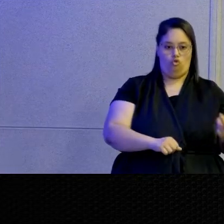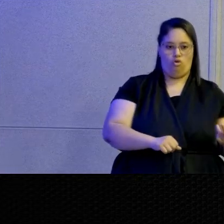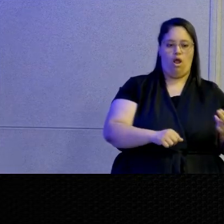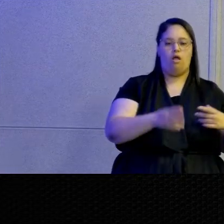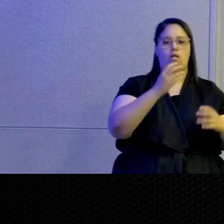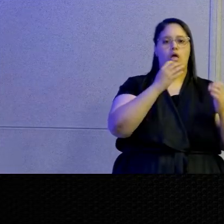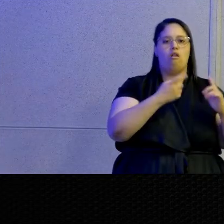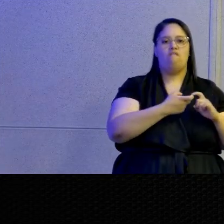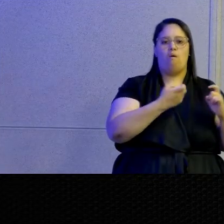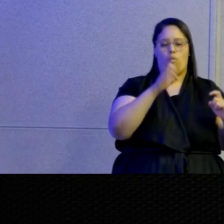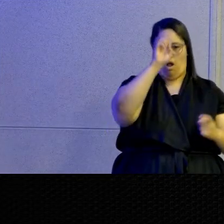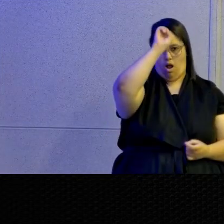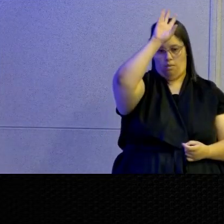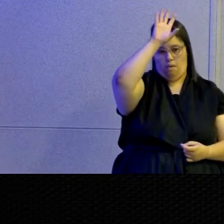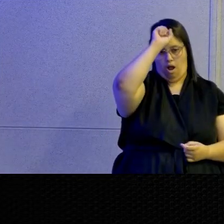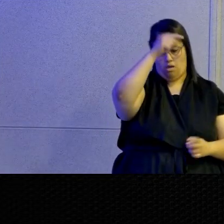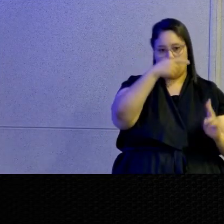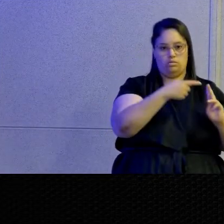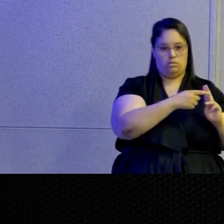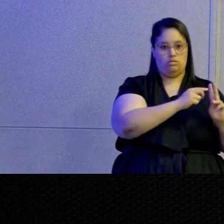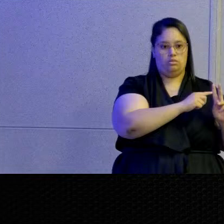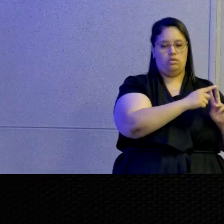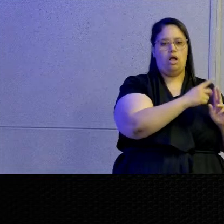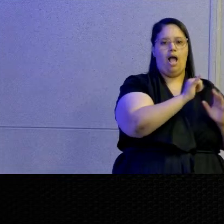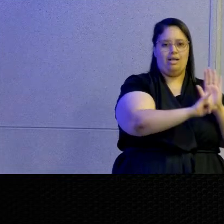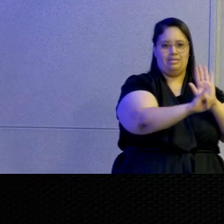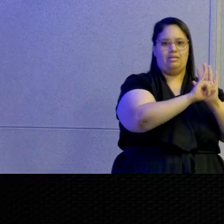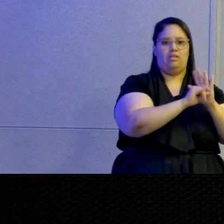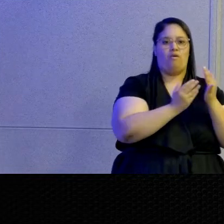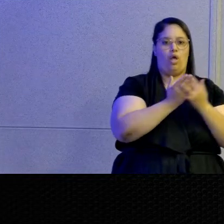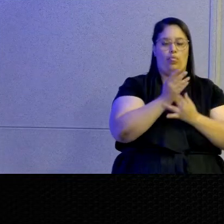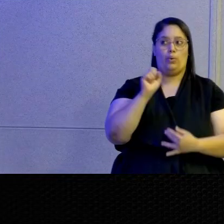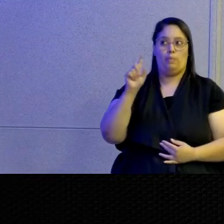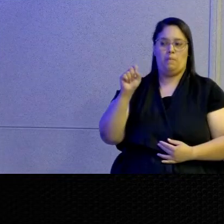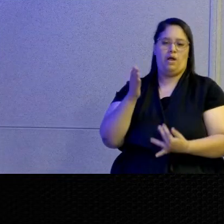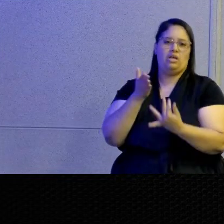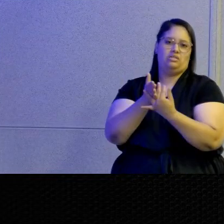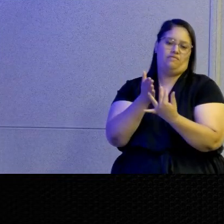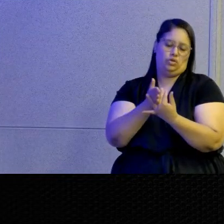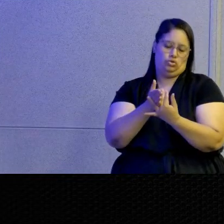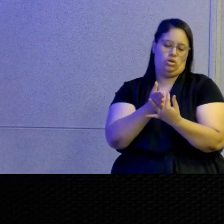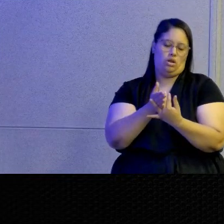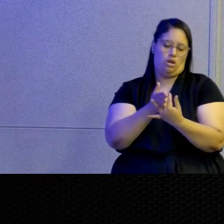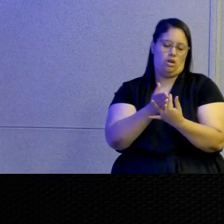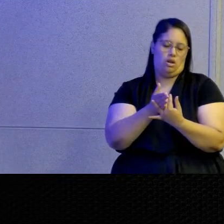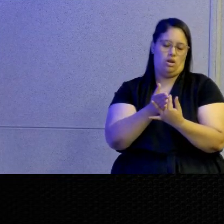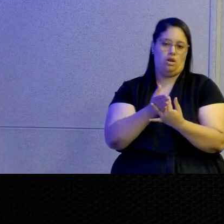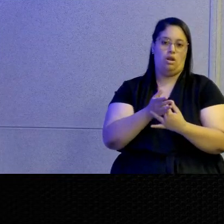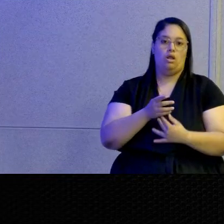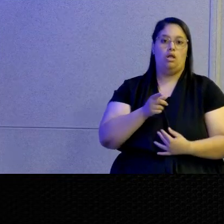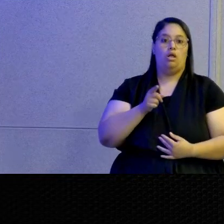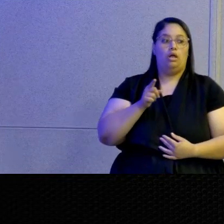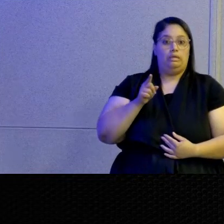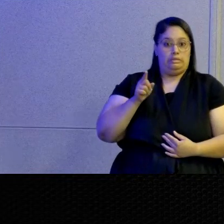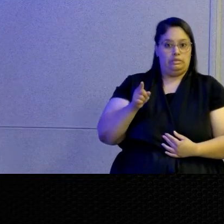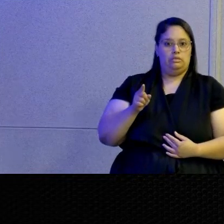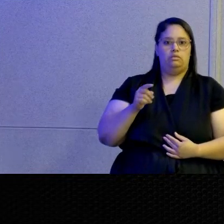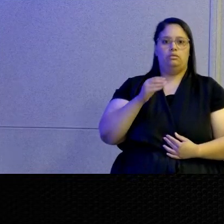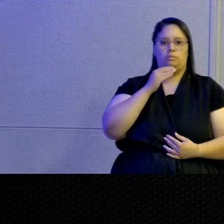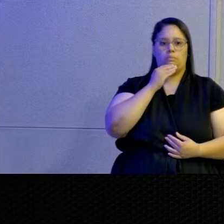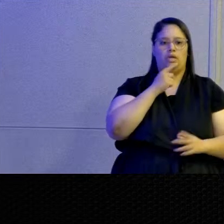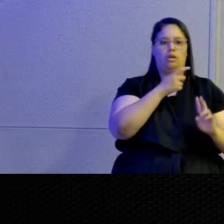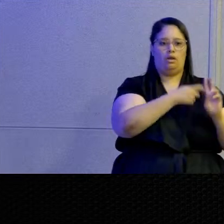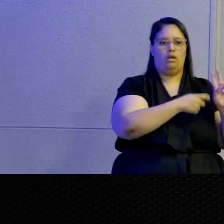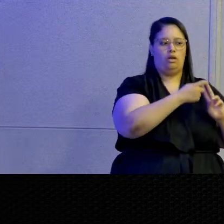from Hermanus. They were all identified through these interventions. And they could win our